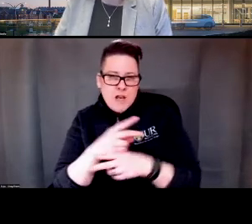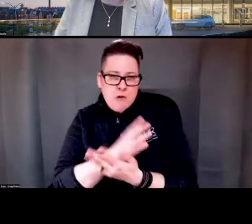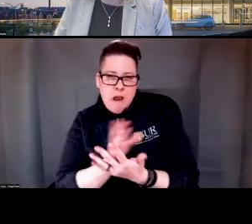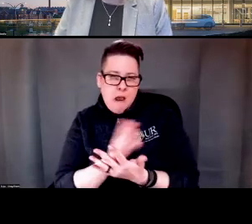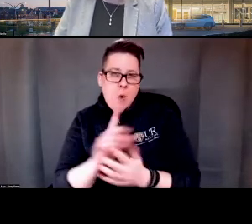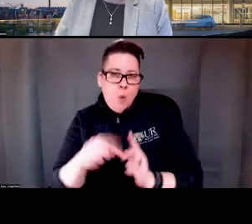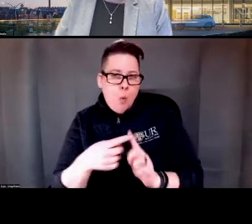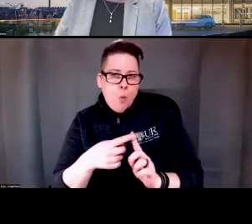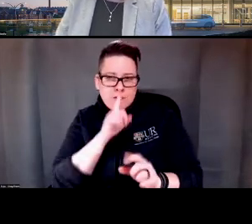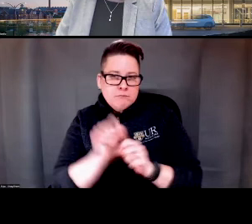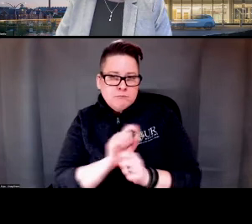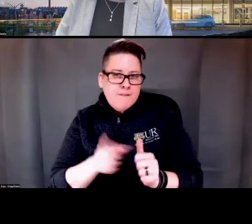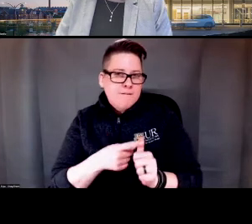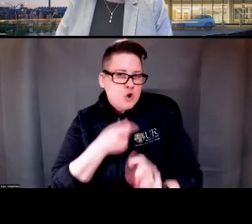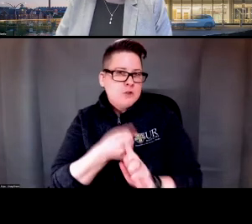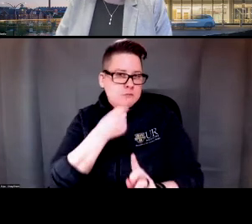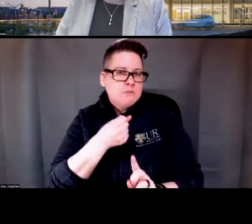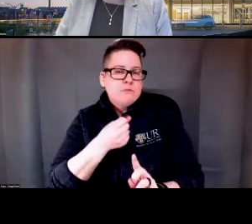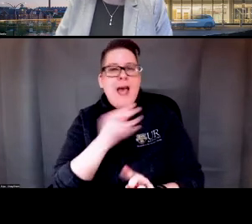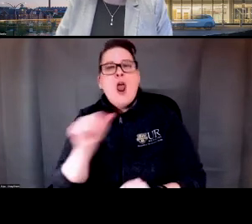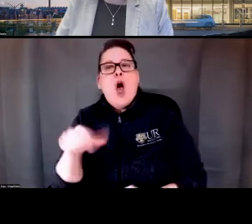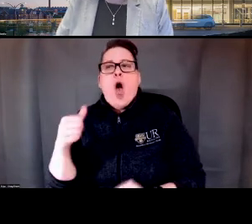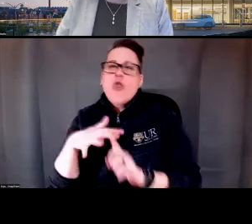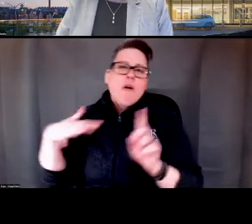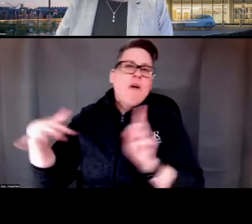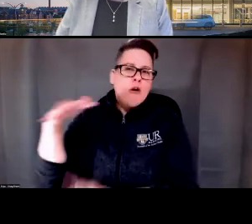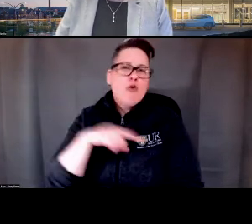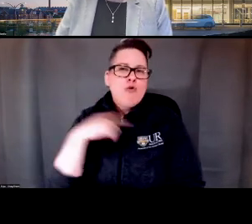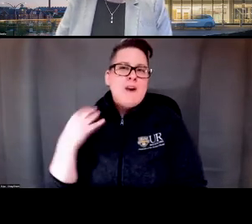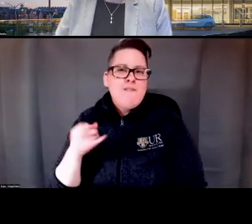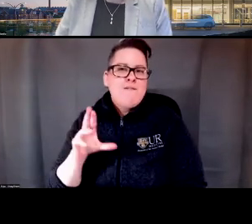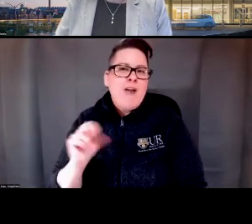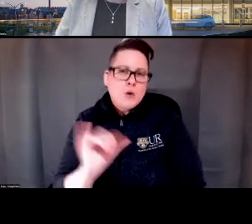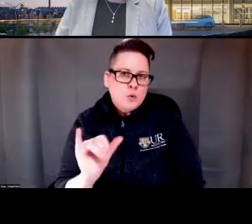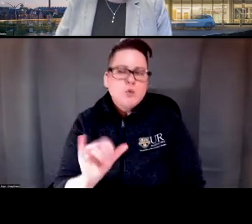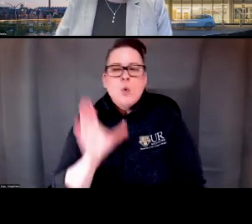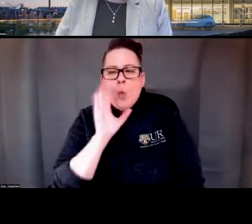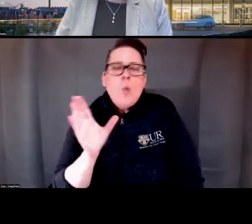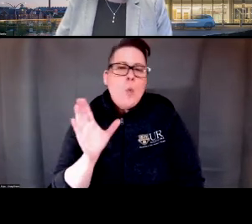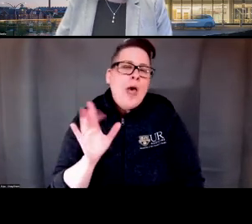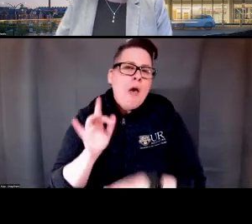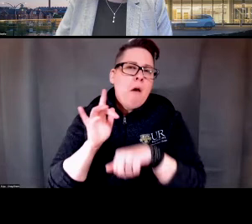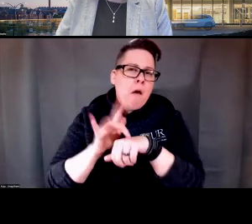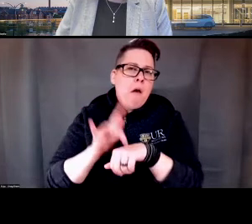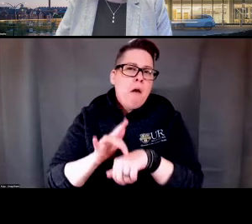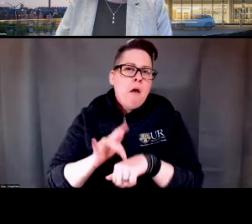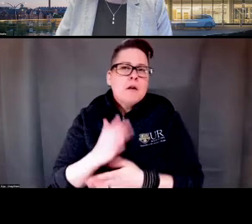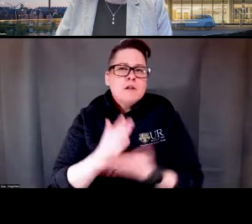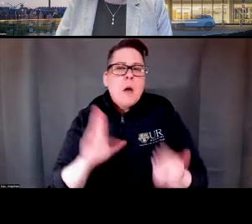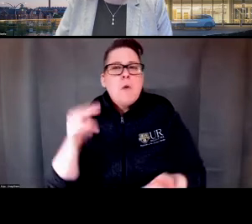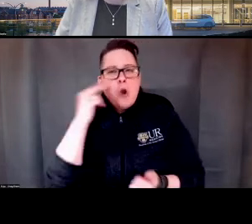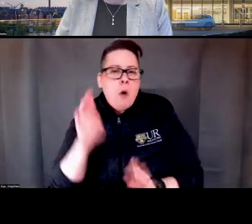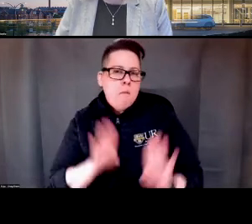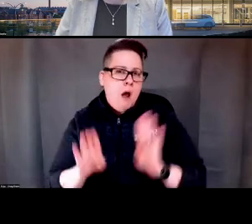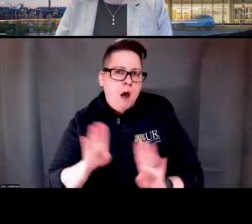then other environmental risk factors as well. So we'll kind of touch on some of the